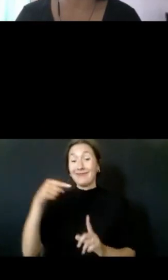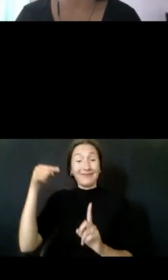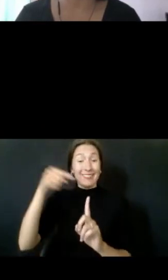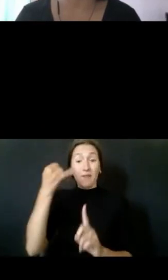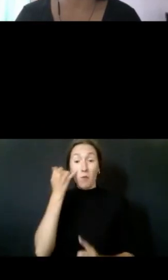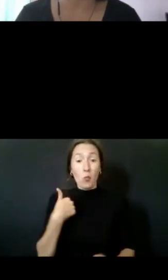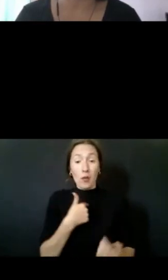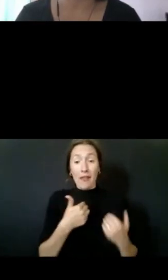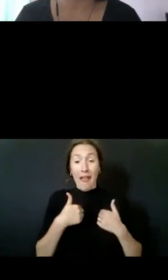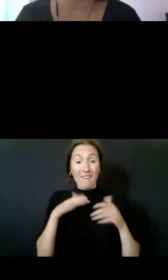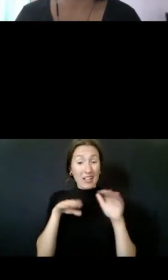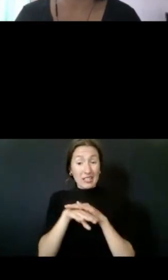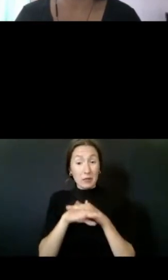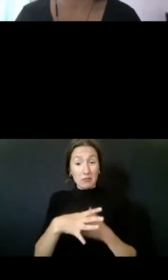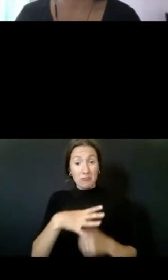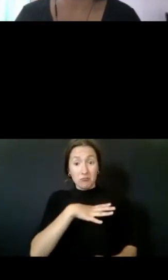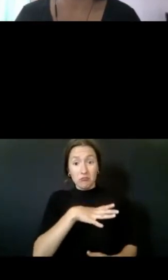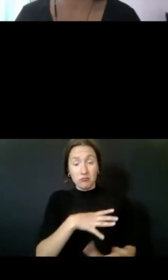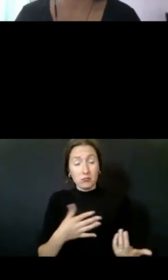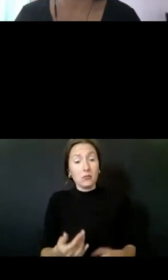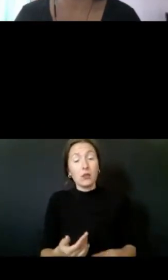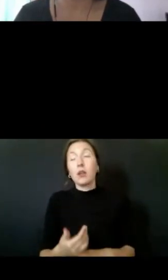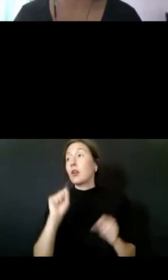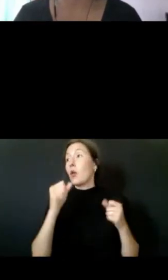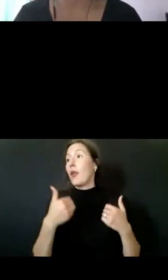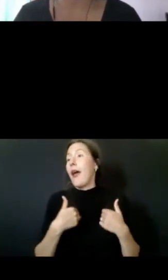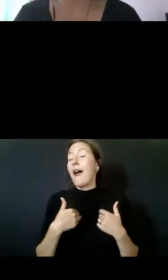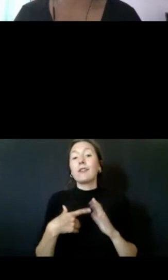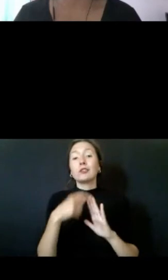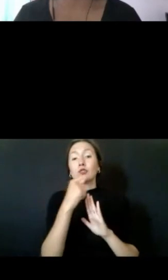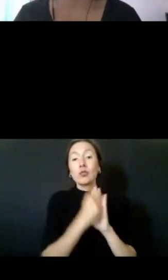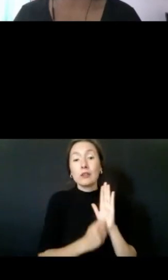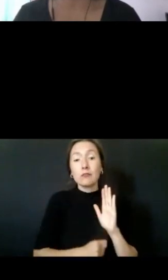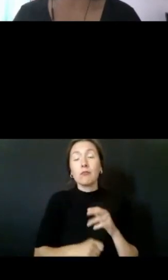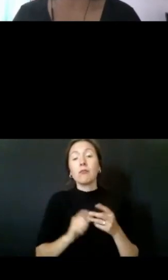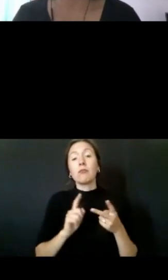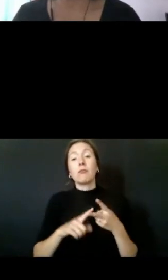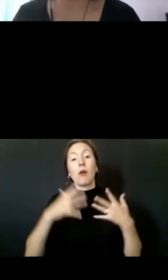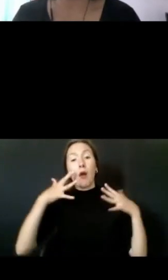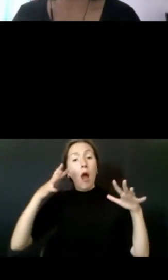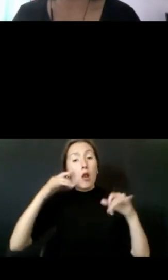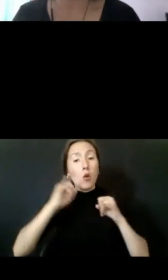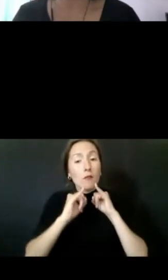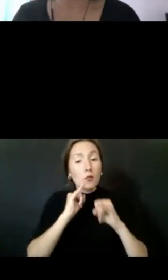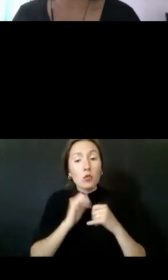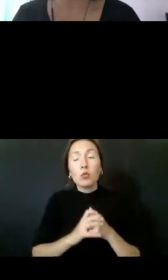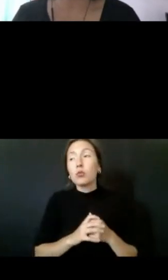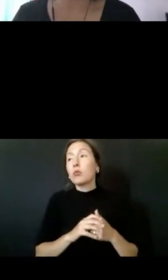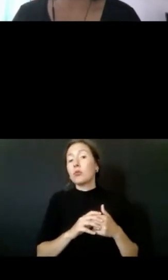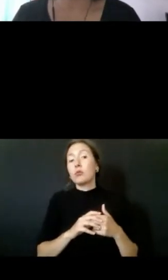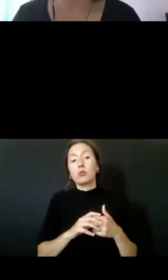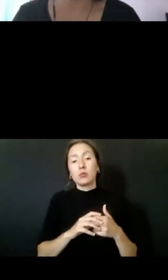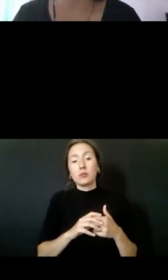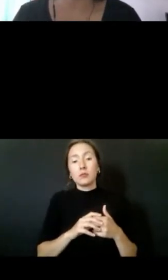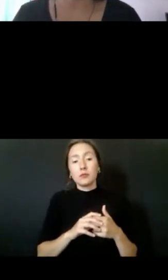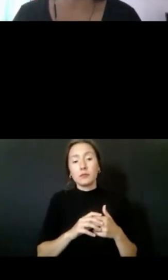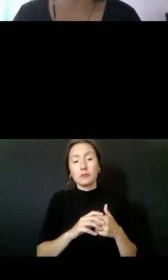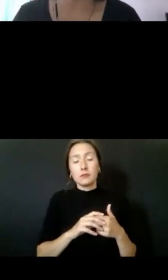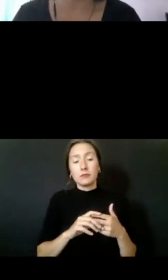be applied in a virtual world. Multiple means of representation, again, just means accessibility must be